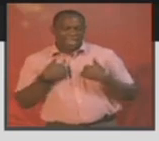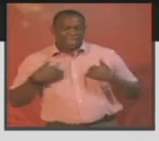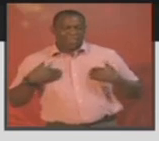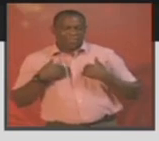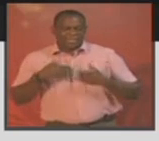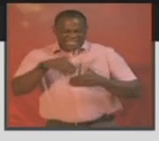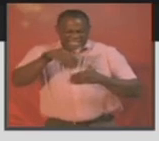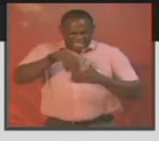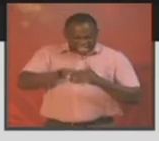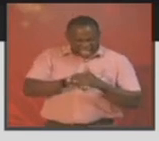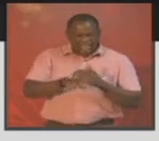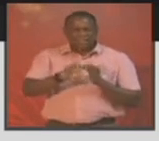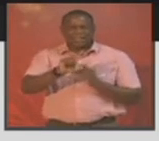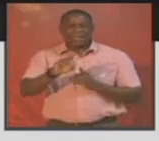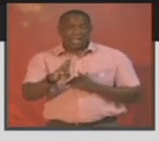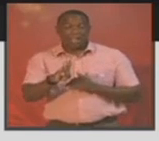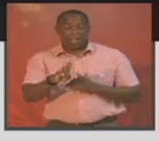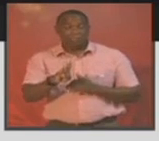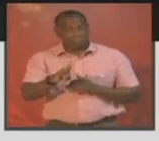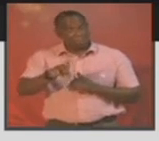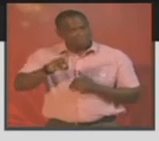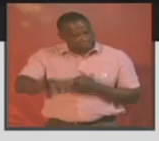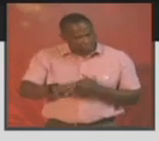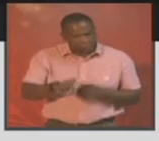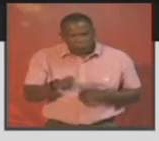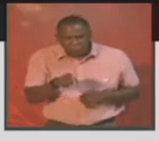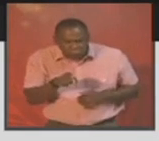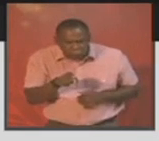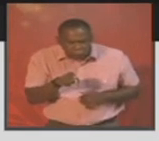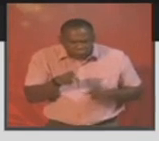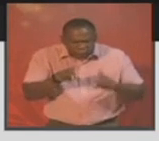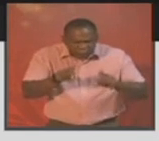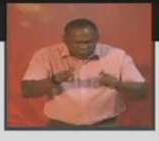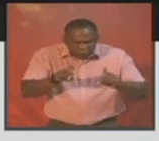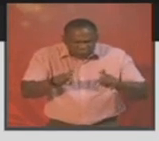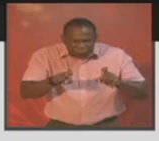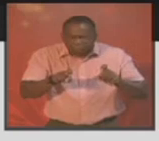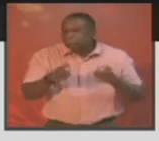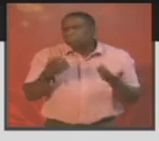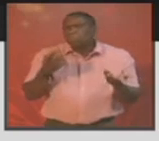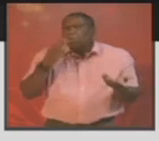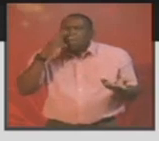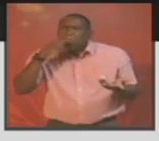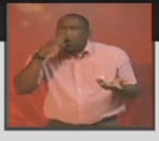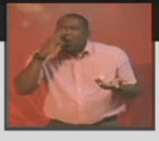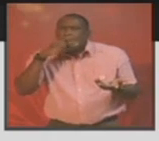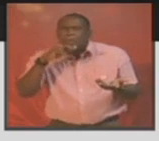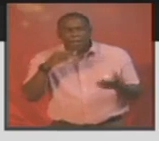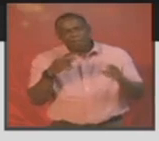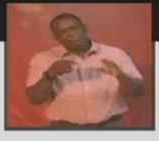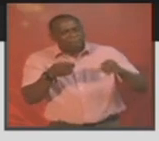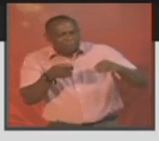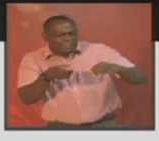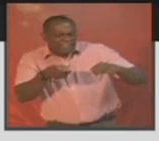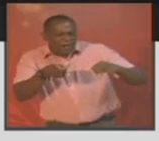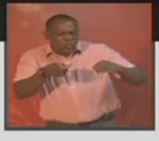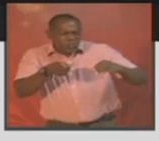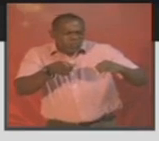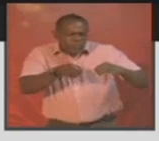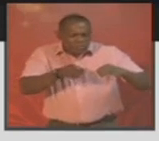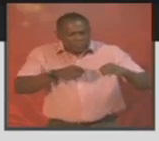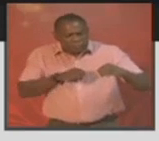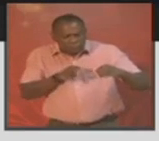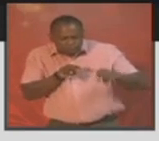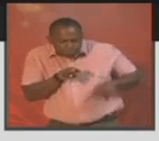be satisfactory in as much as showing that the vaccine is safe and that it is